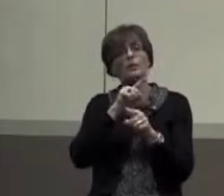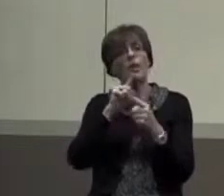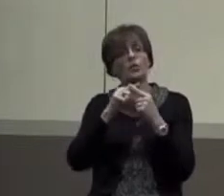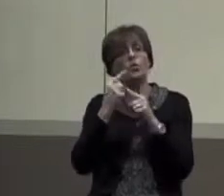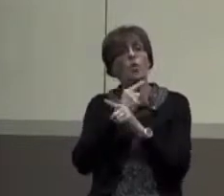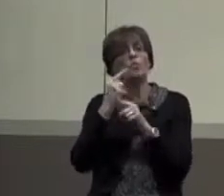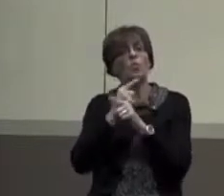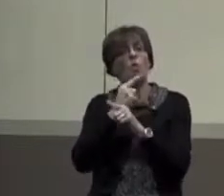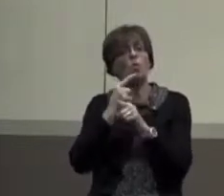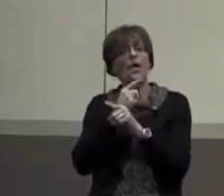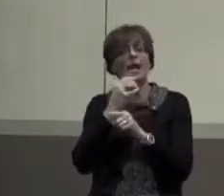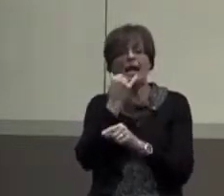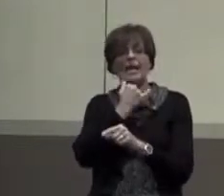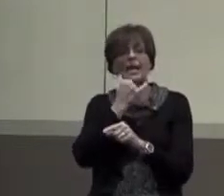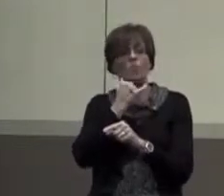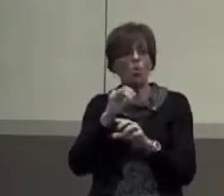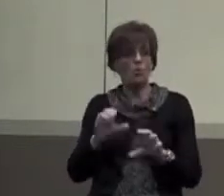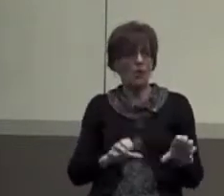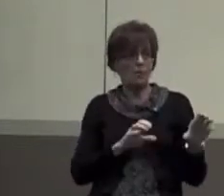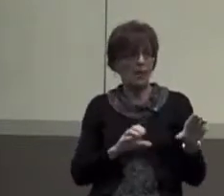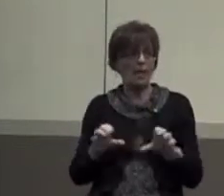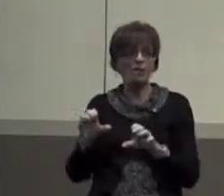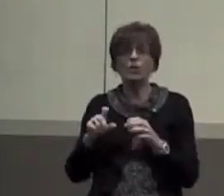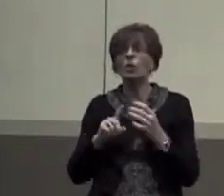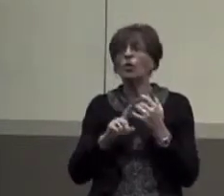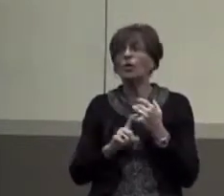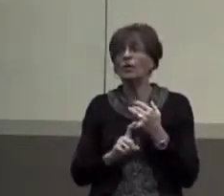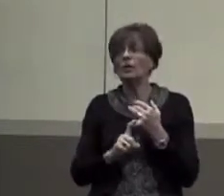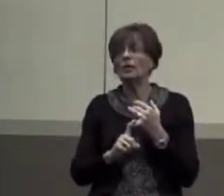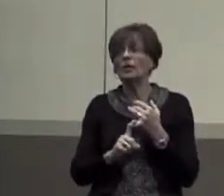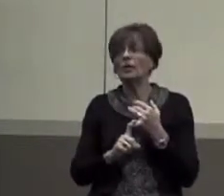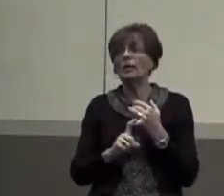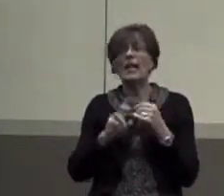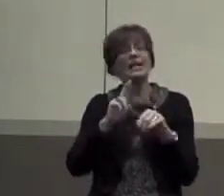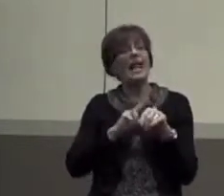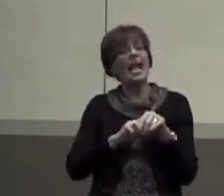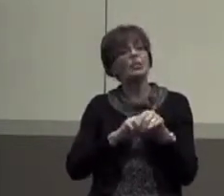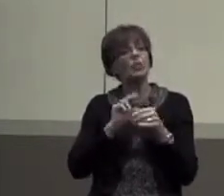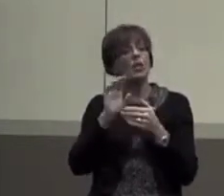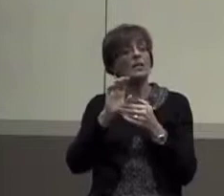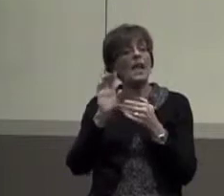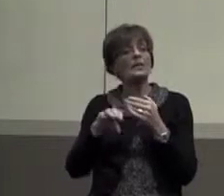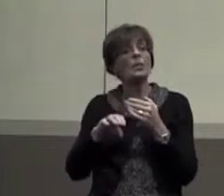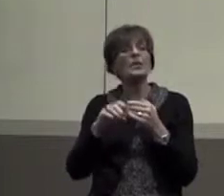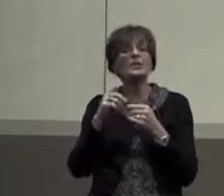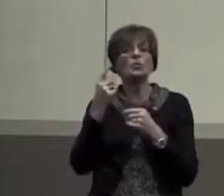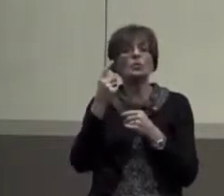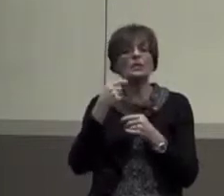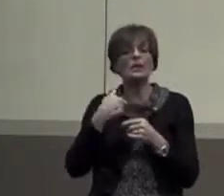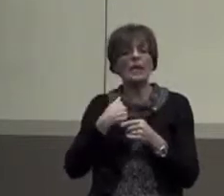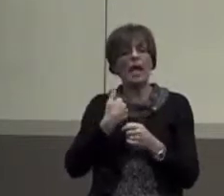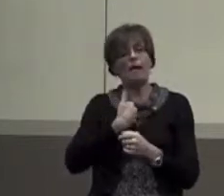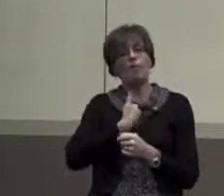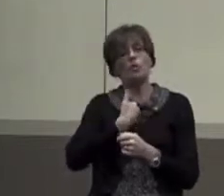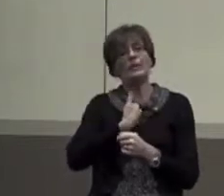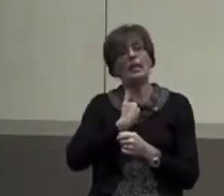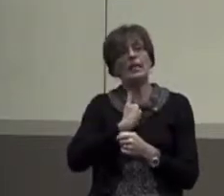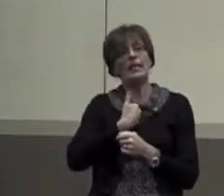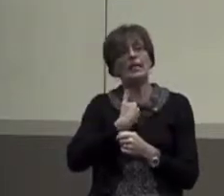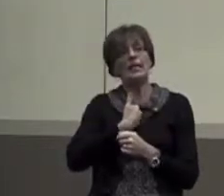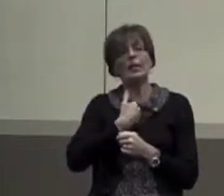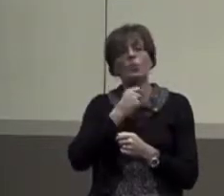and inappropriate behavior. Natural consequences are something that I personally